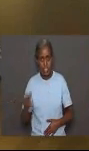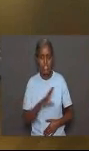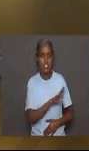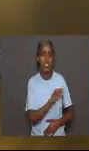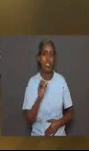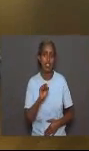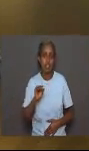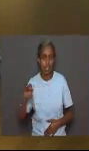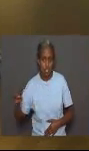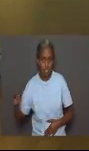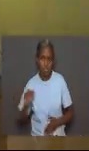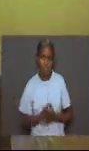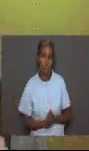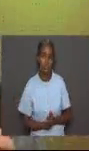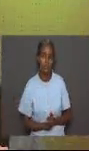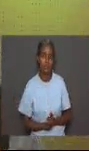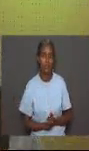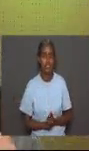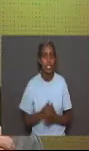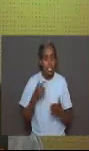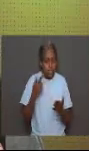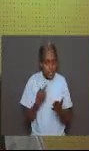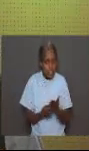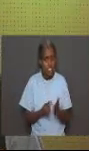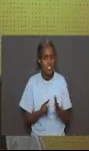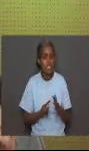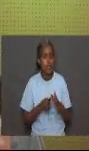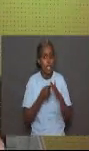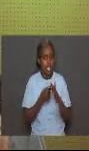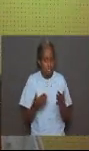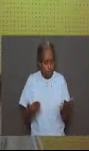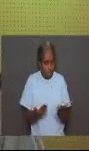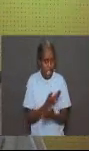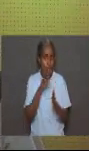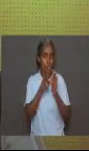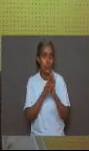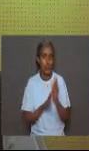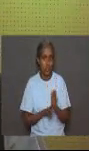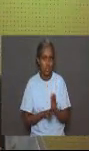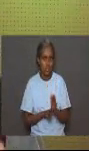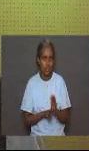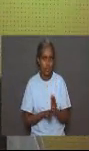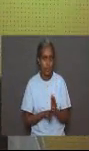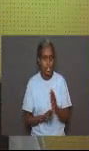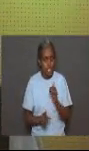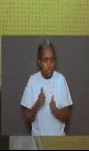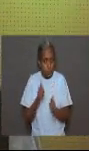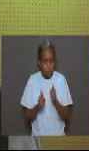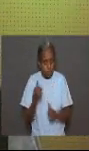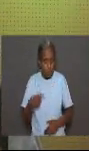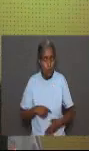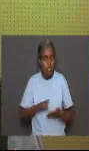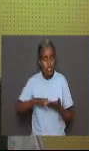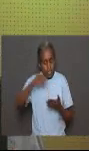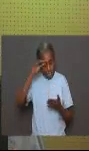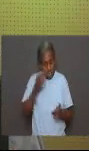and scalars. This is the beginning of a new unit in which we will be